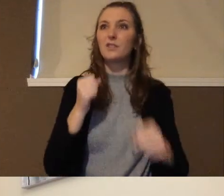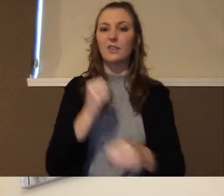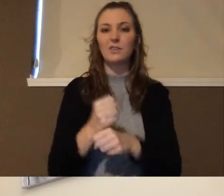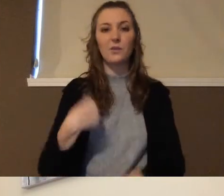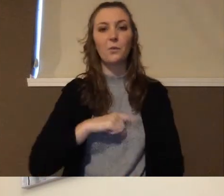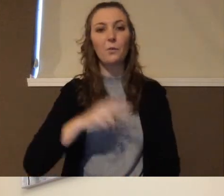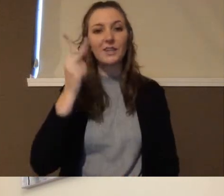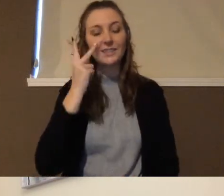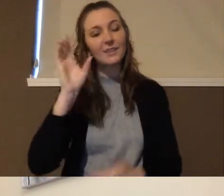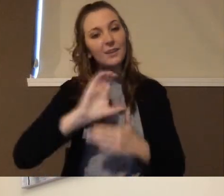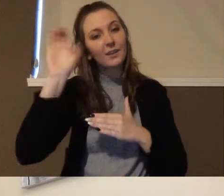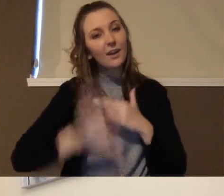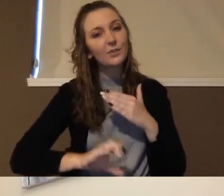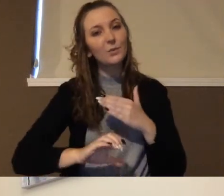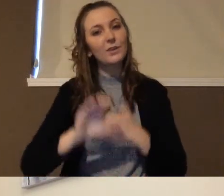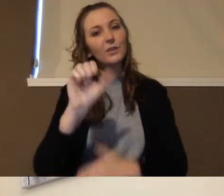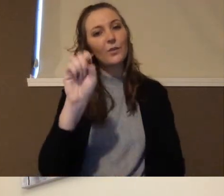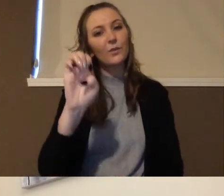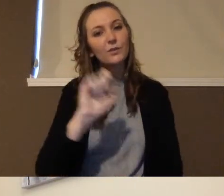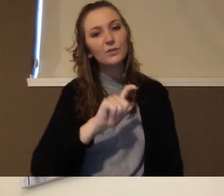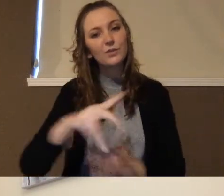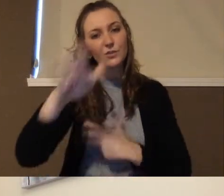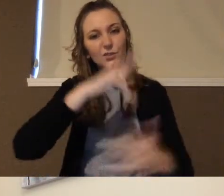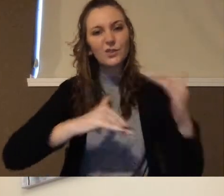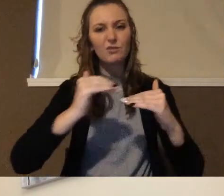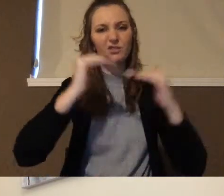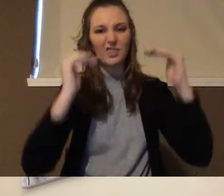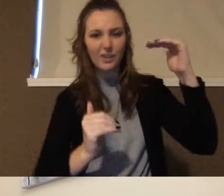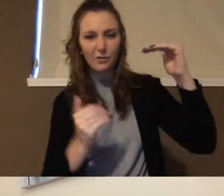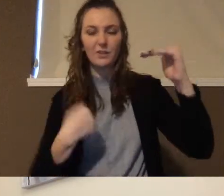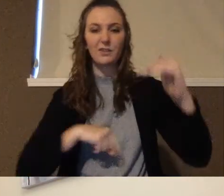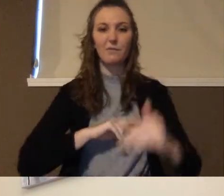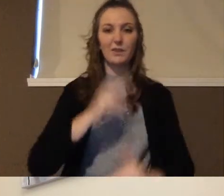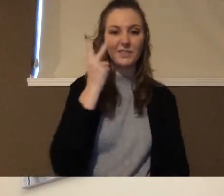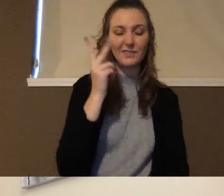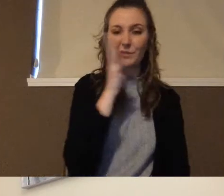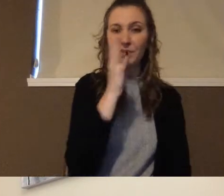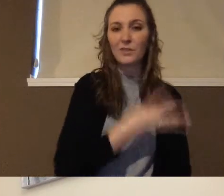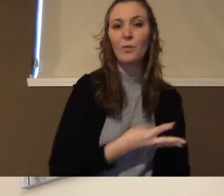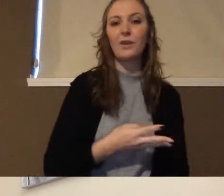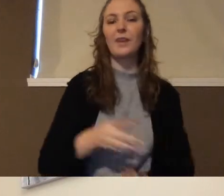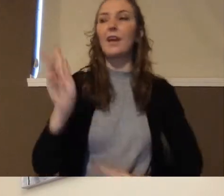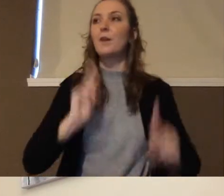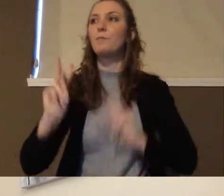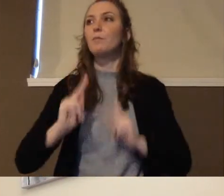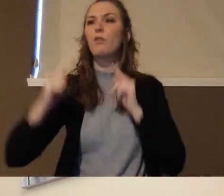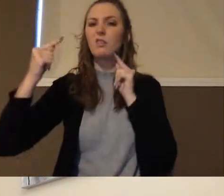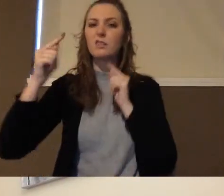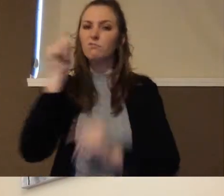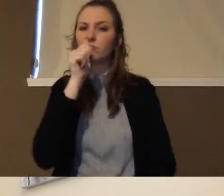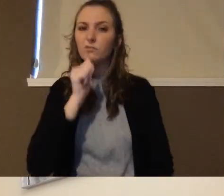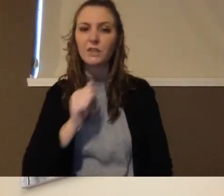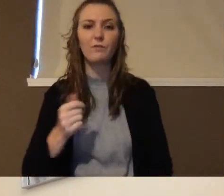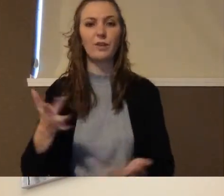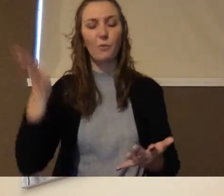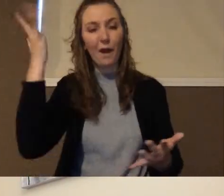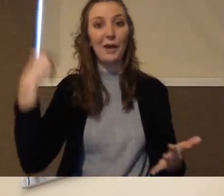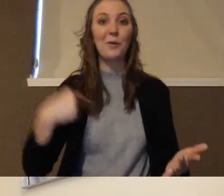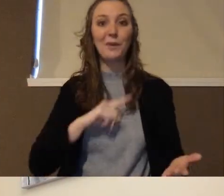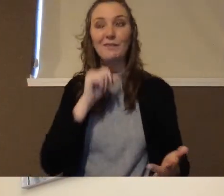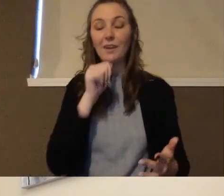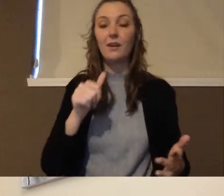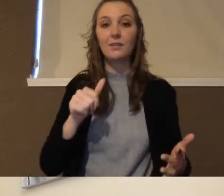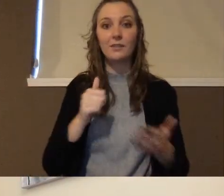have ignored and legions of people who are suffering because of our nation's collective inaction. Forgive us for